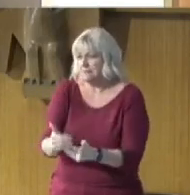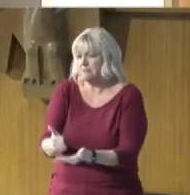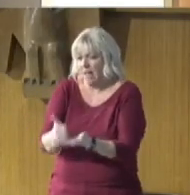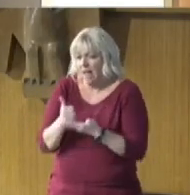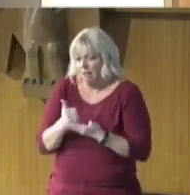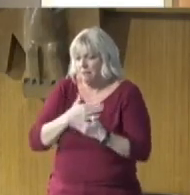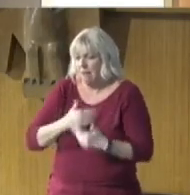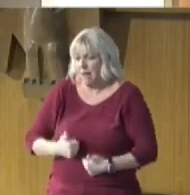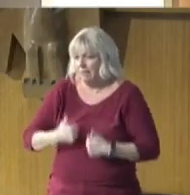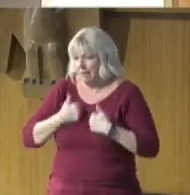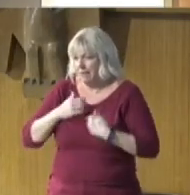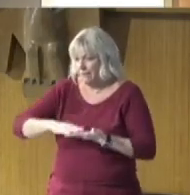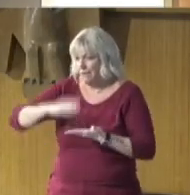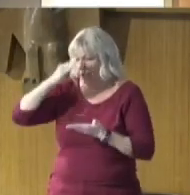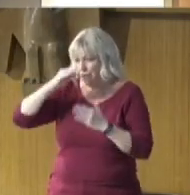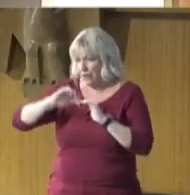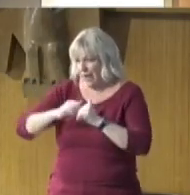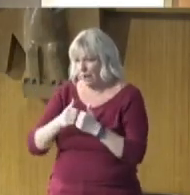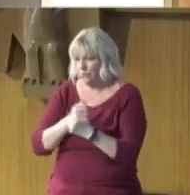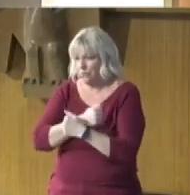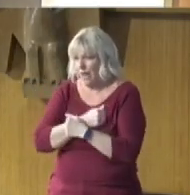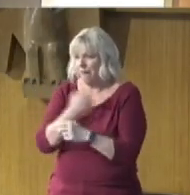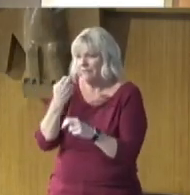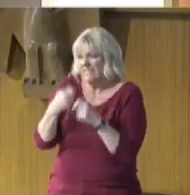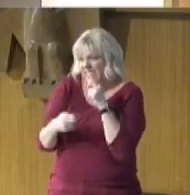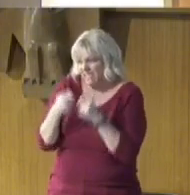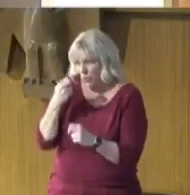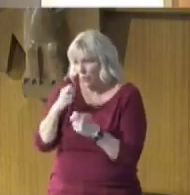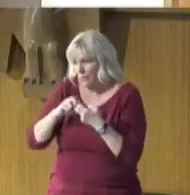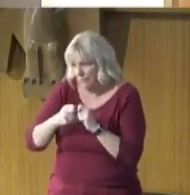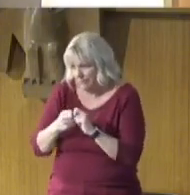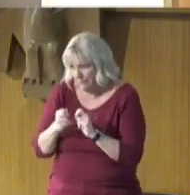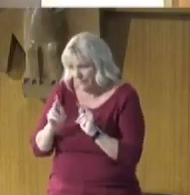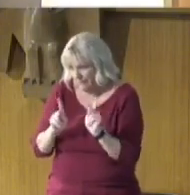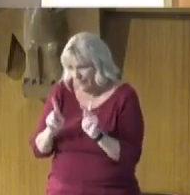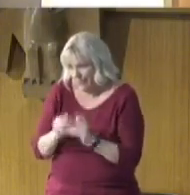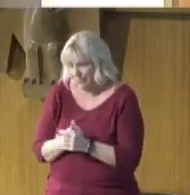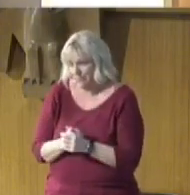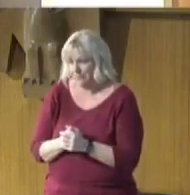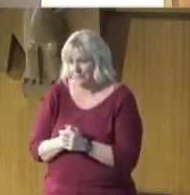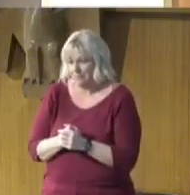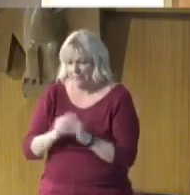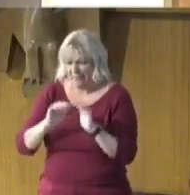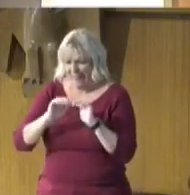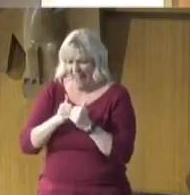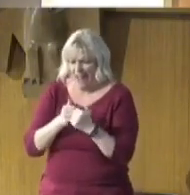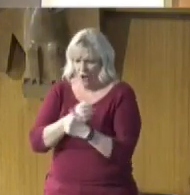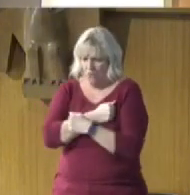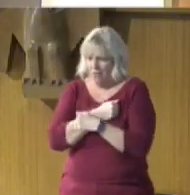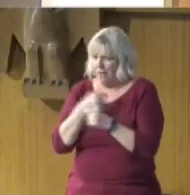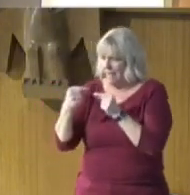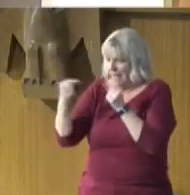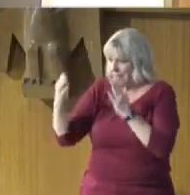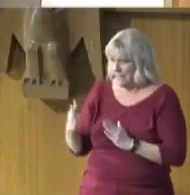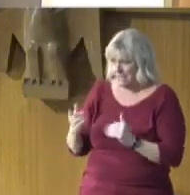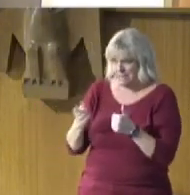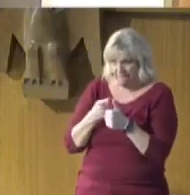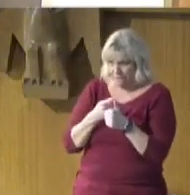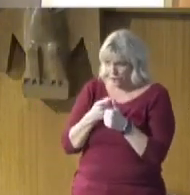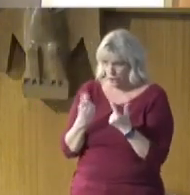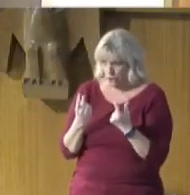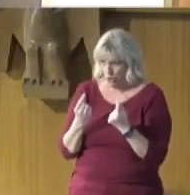learning how to love people who are difficult. The first step, as we ask, how do we love our enemies? The first step is